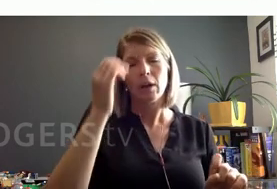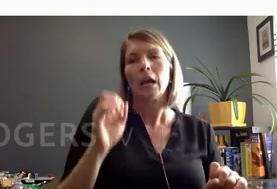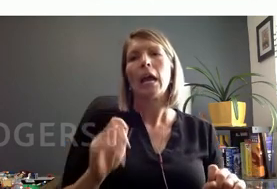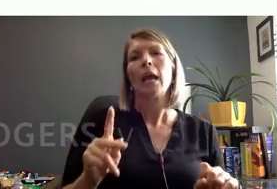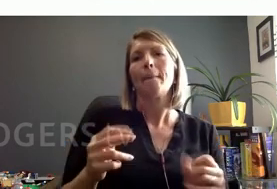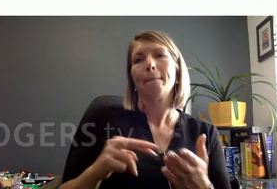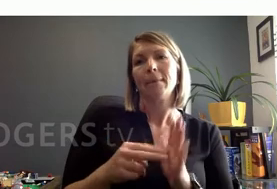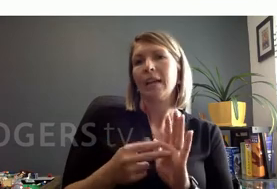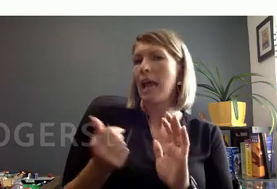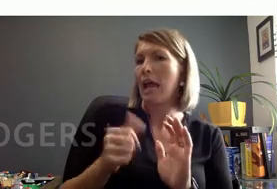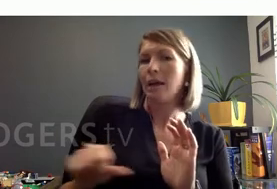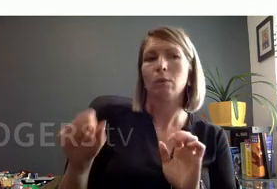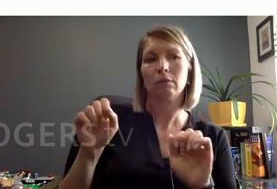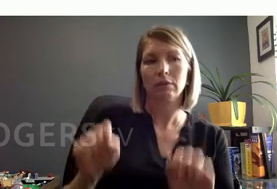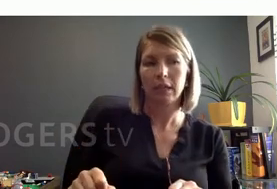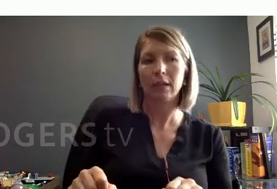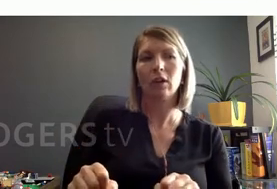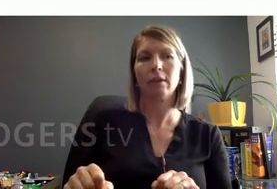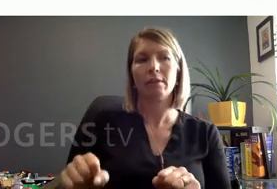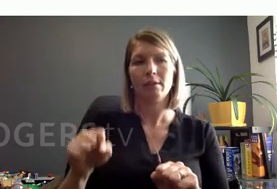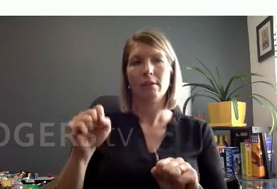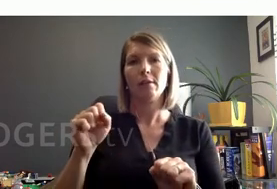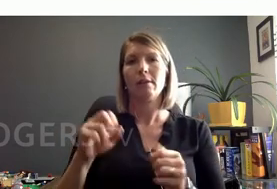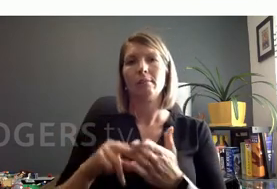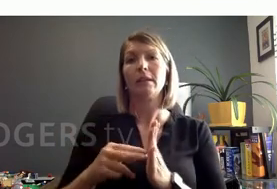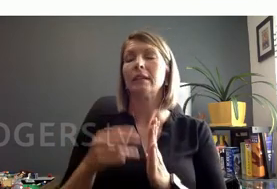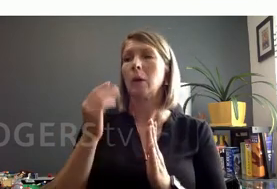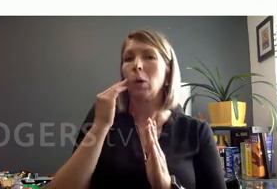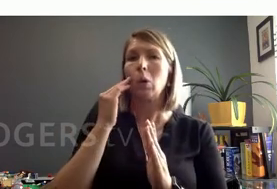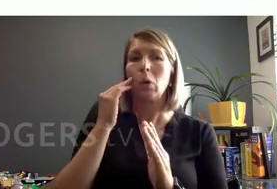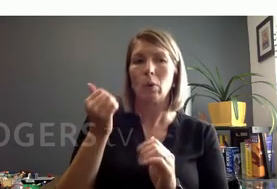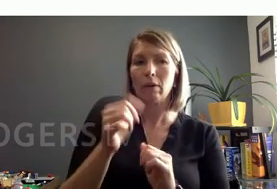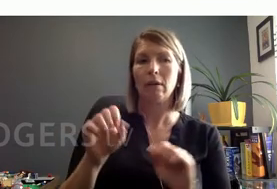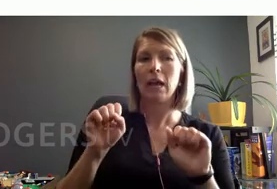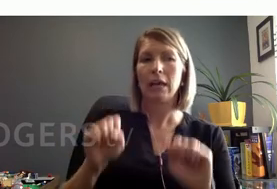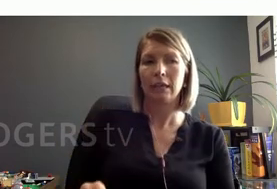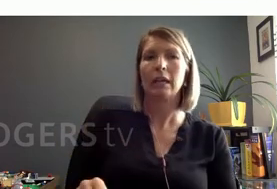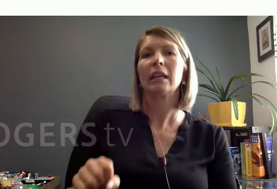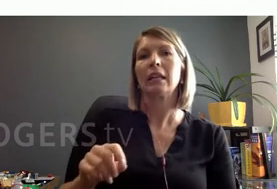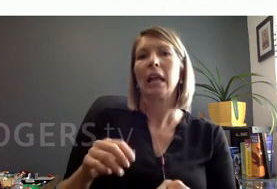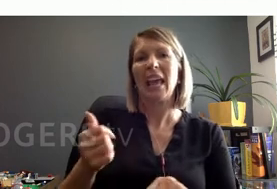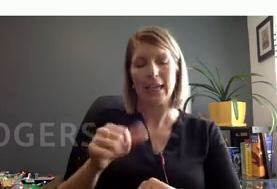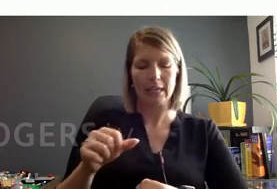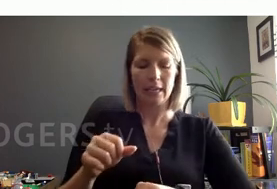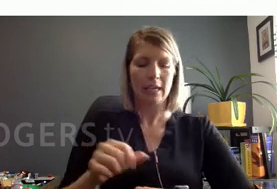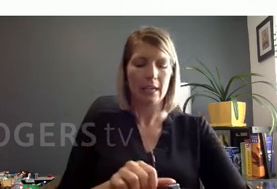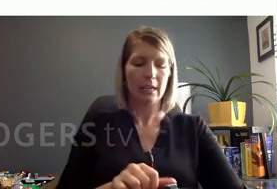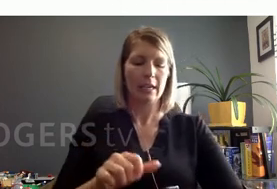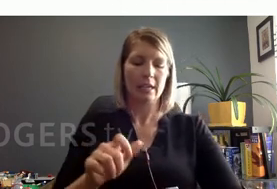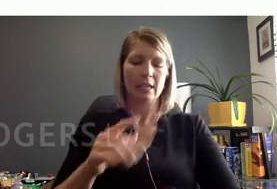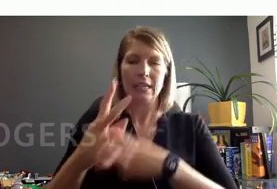that high level qualification skill. The second is that, you know, sometimes they couldn't